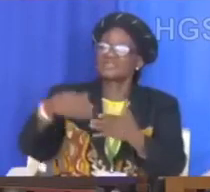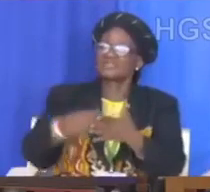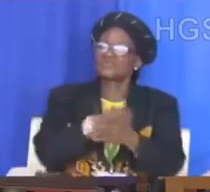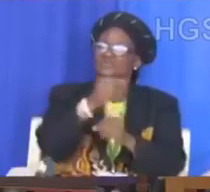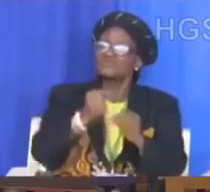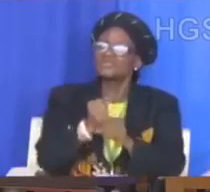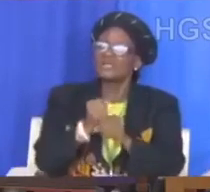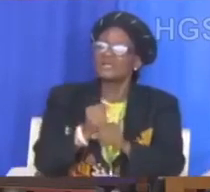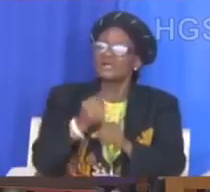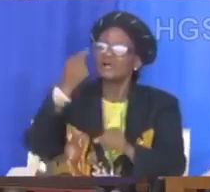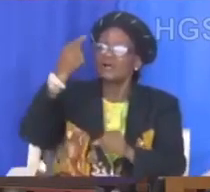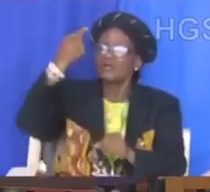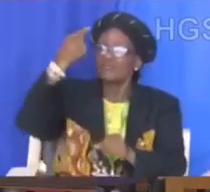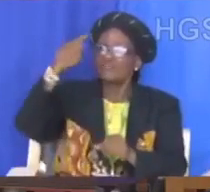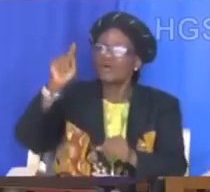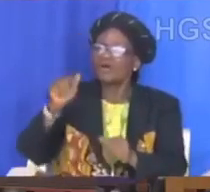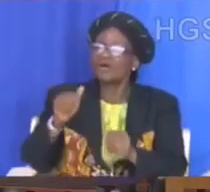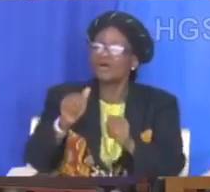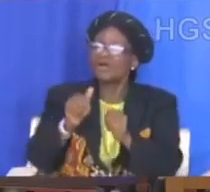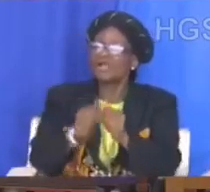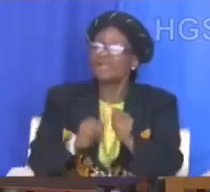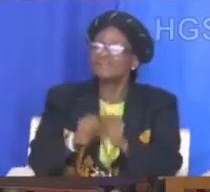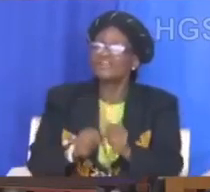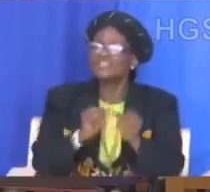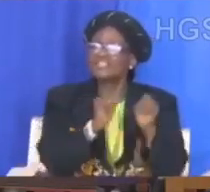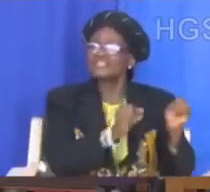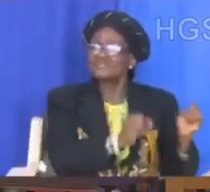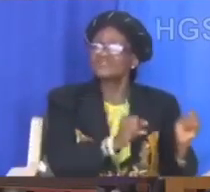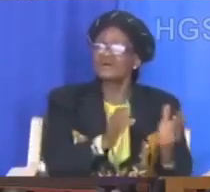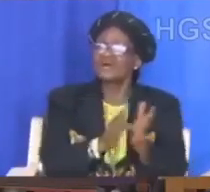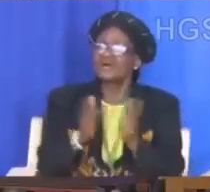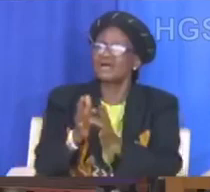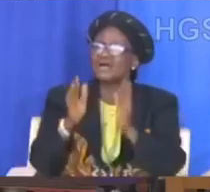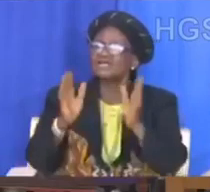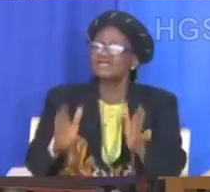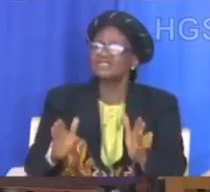For every individual Christian,